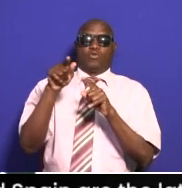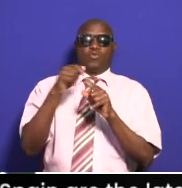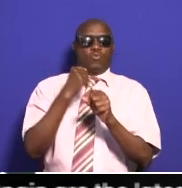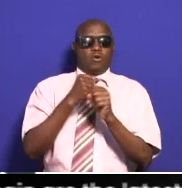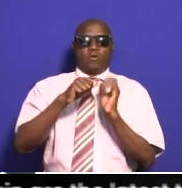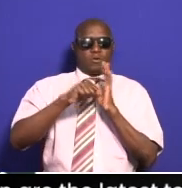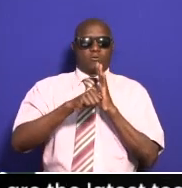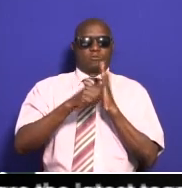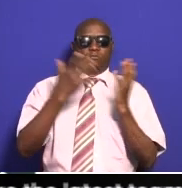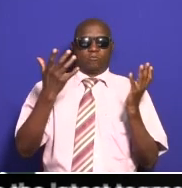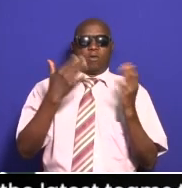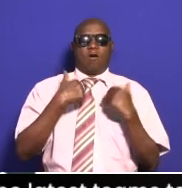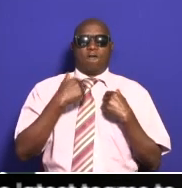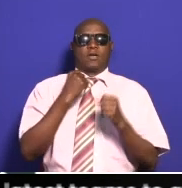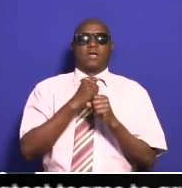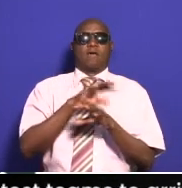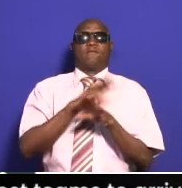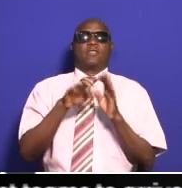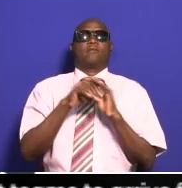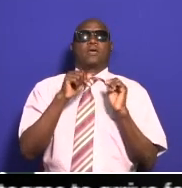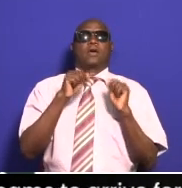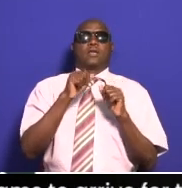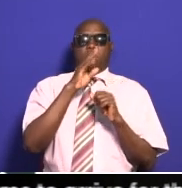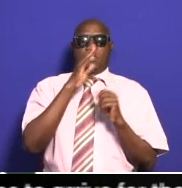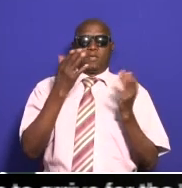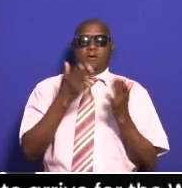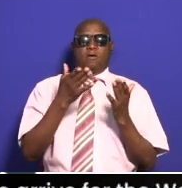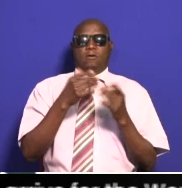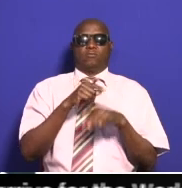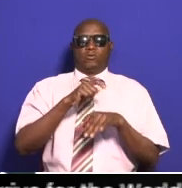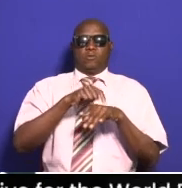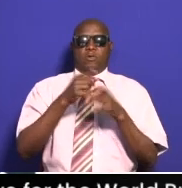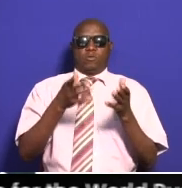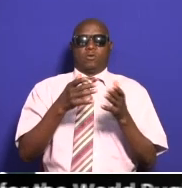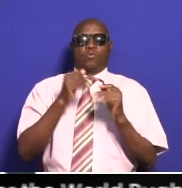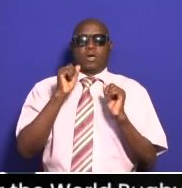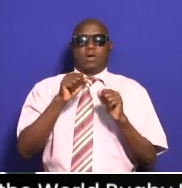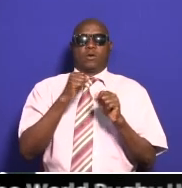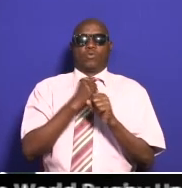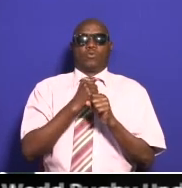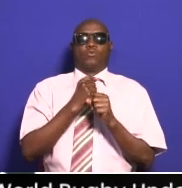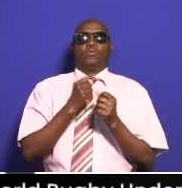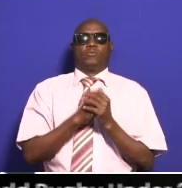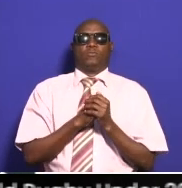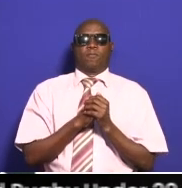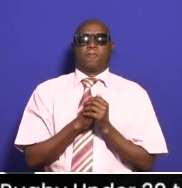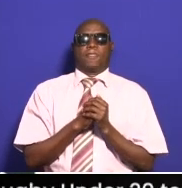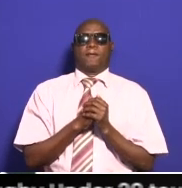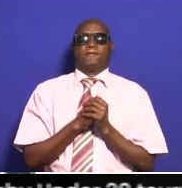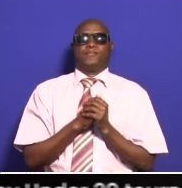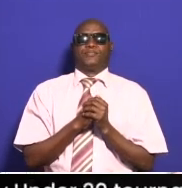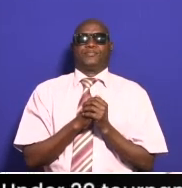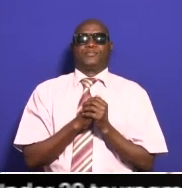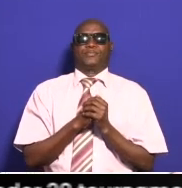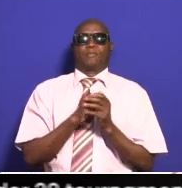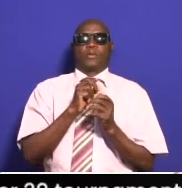best. You know, we've done everything we can to be here in the moment, do what we can. So that's what we're going to do. Well, so USA